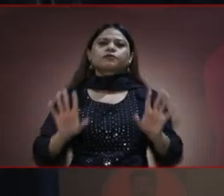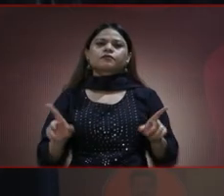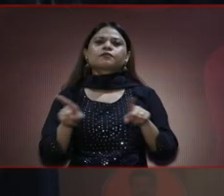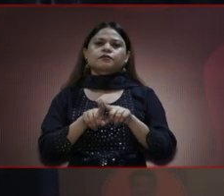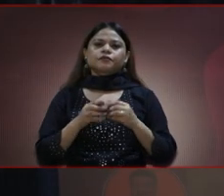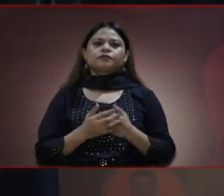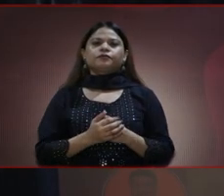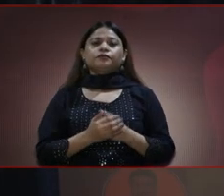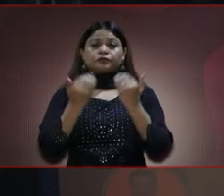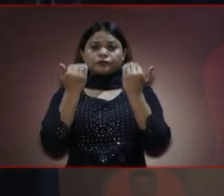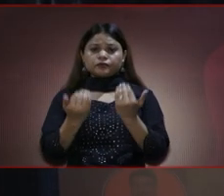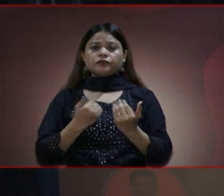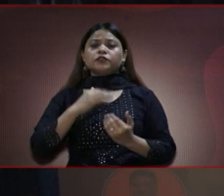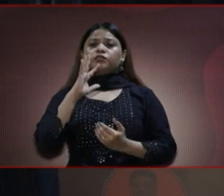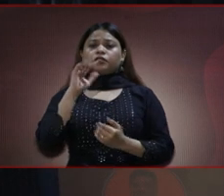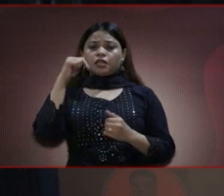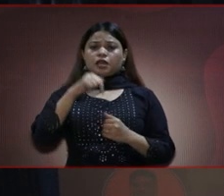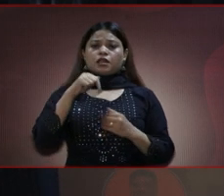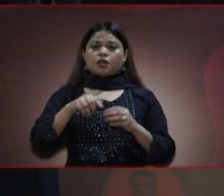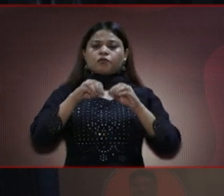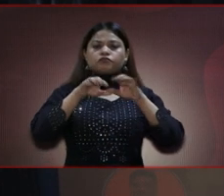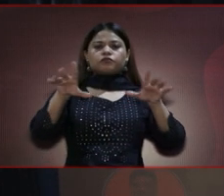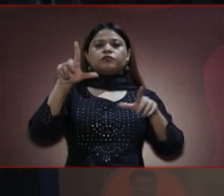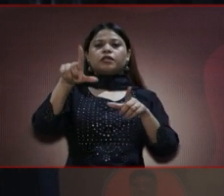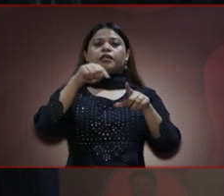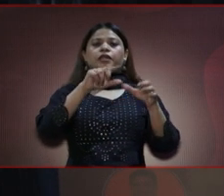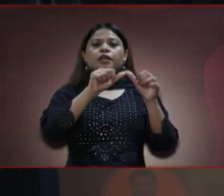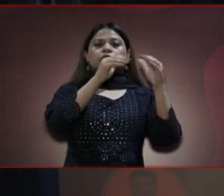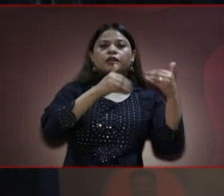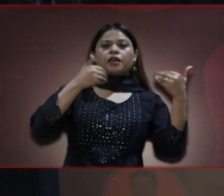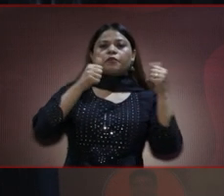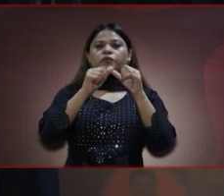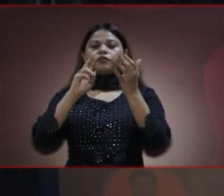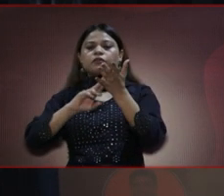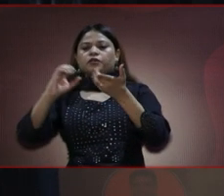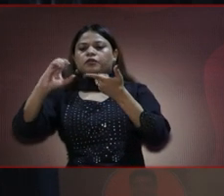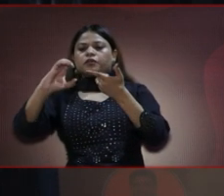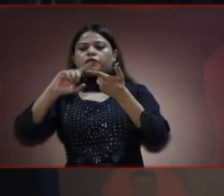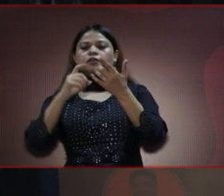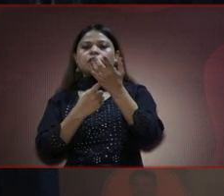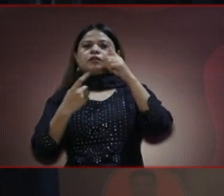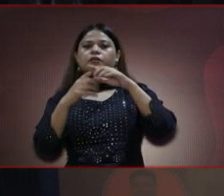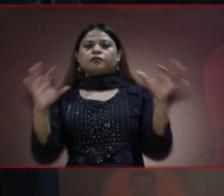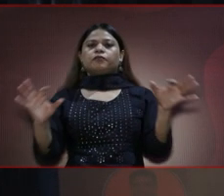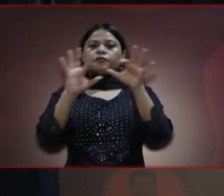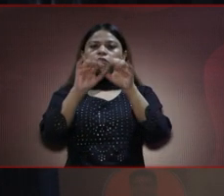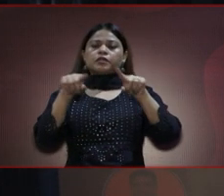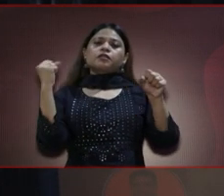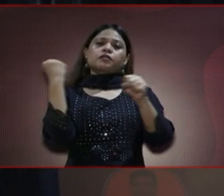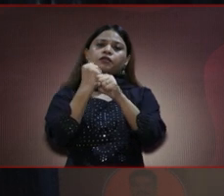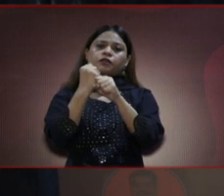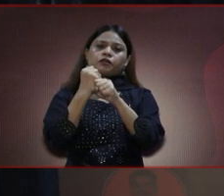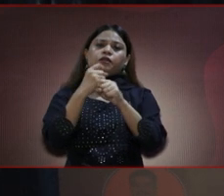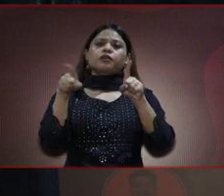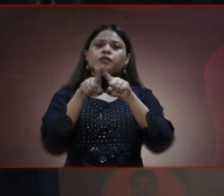Today, we are proud to announce this landmark partnership with NCERT, furthering our support for government's mission to